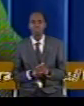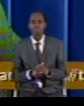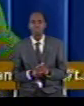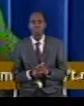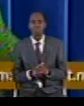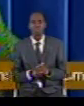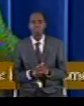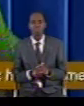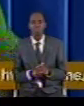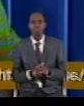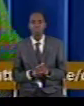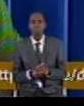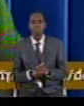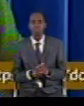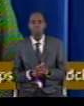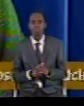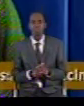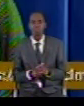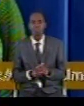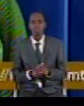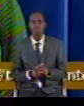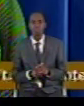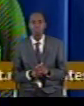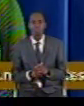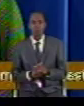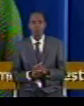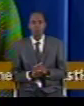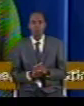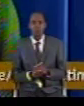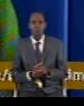tafiya na tashi daga nan zuwa can